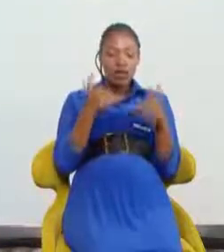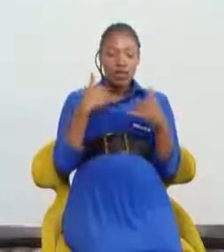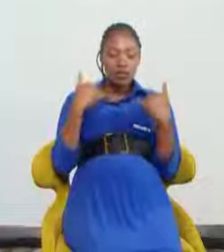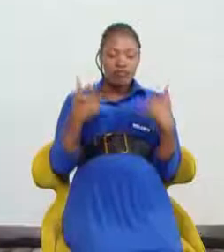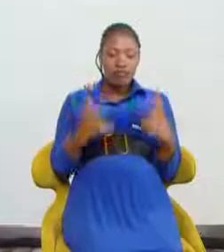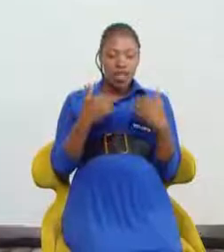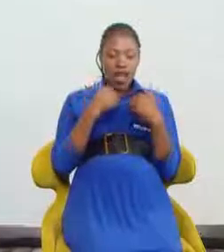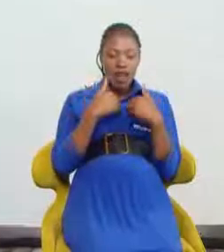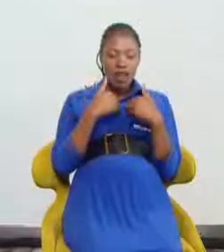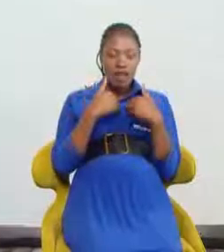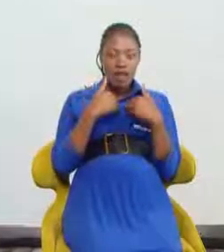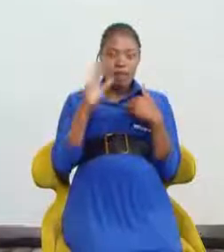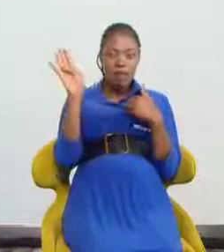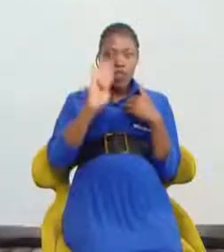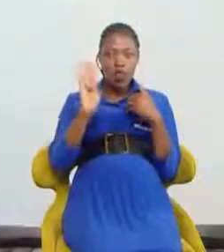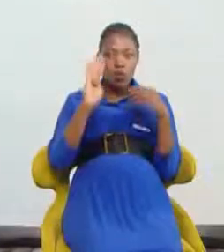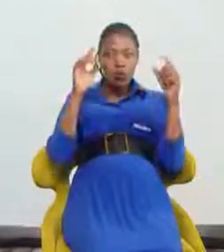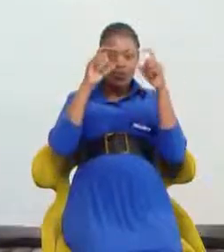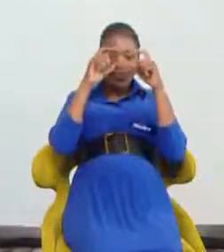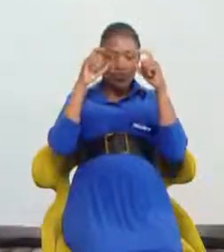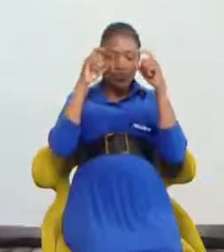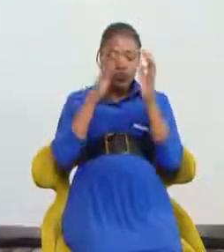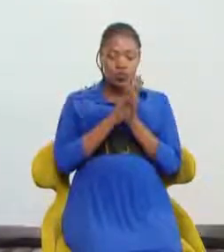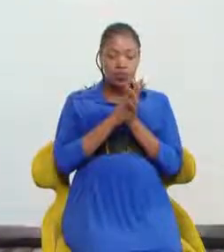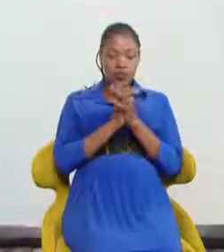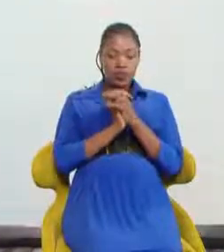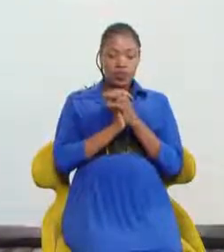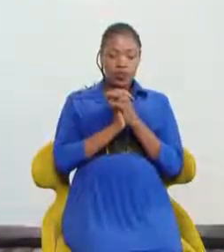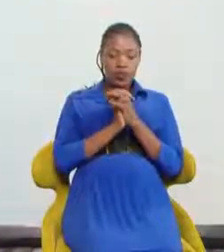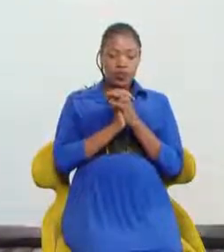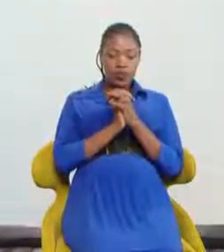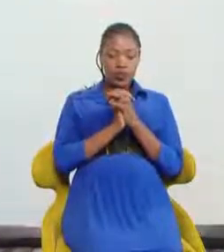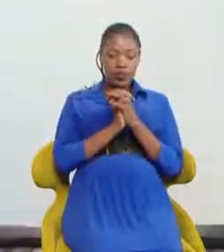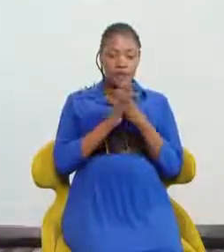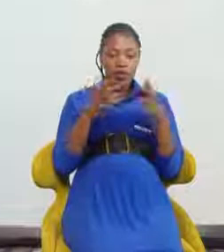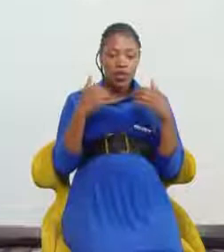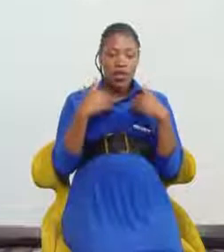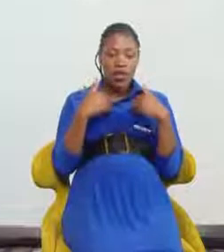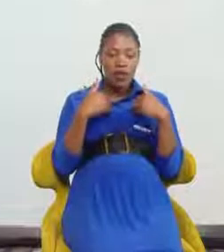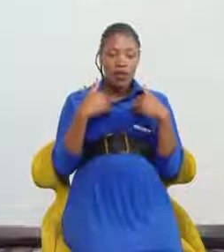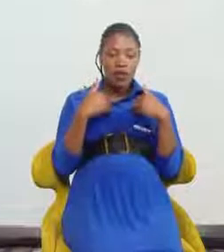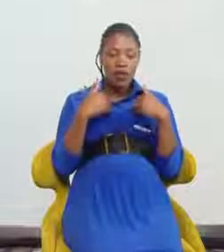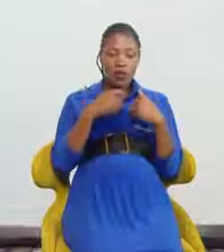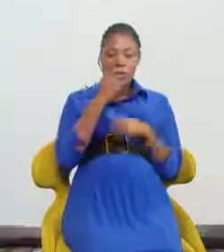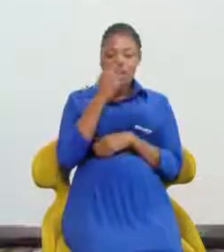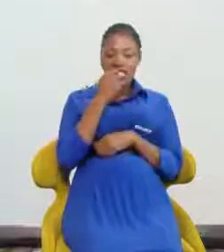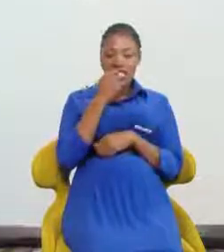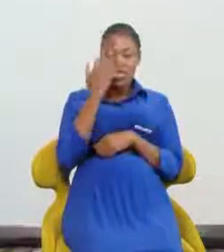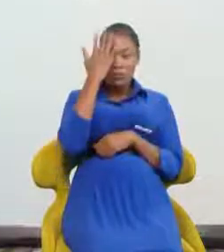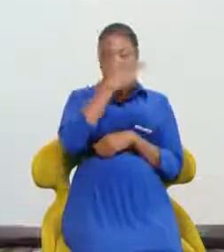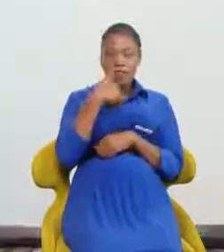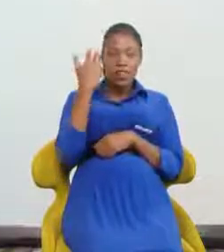blue frame glasses. I have quite white